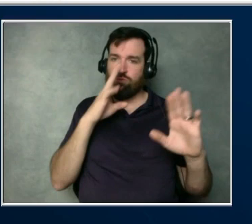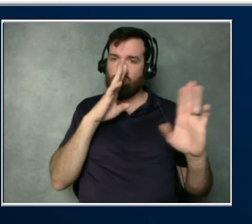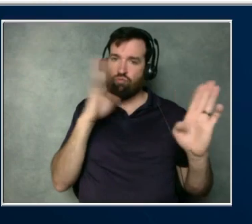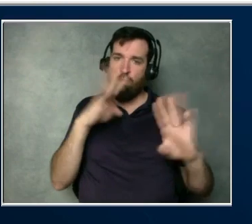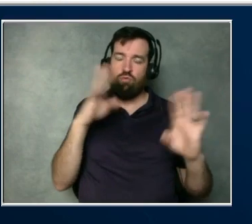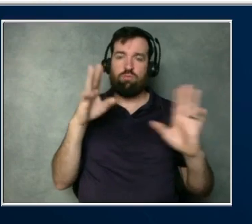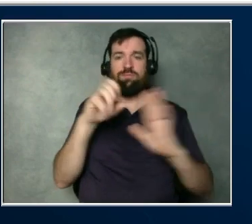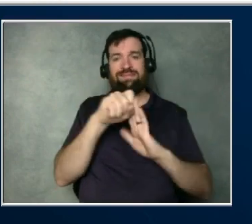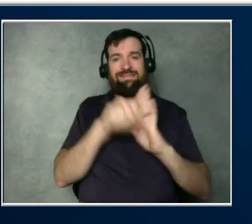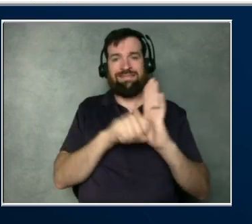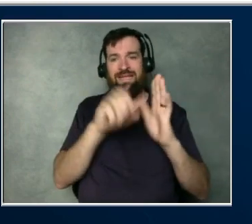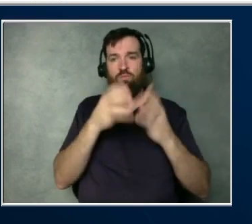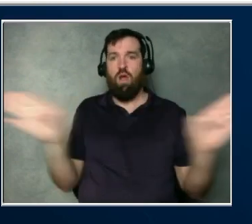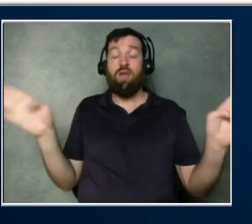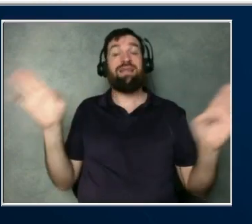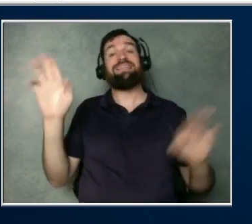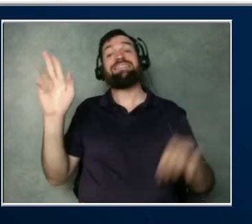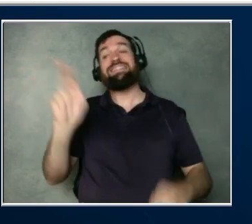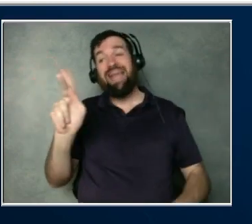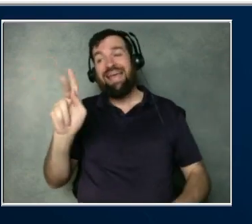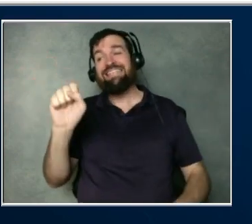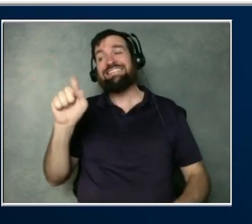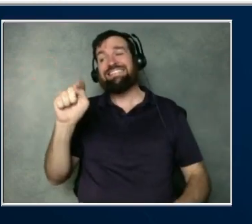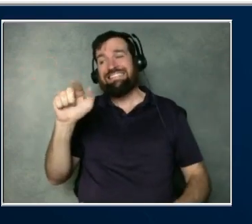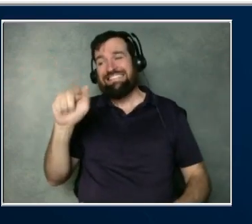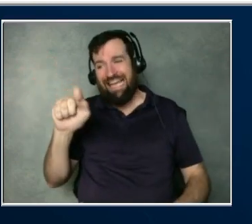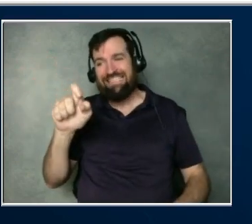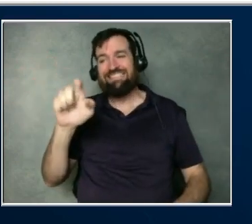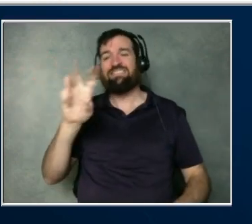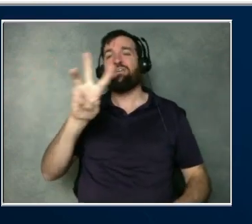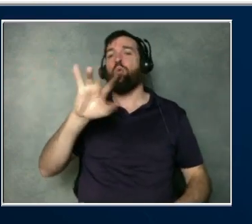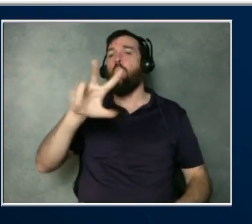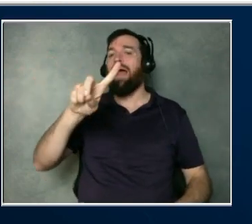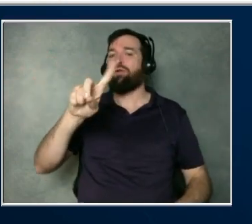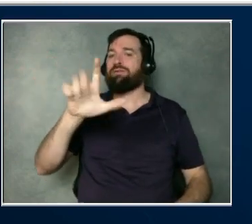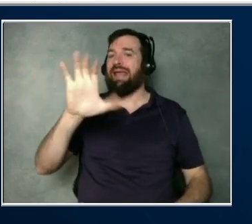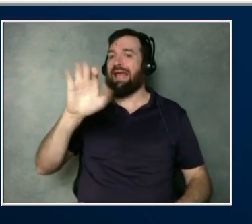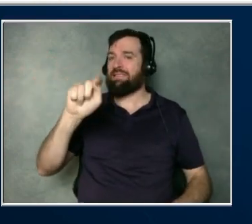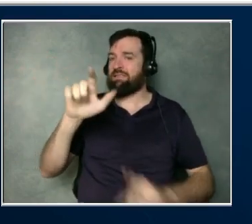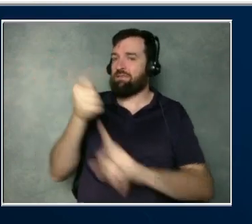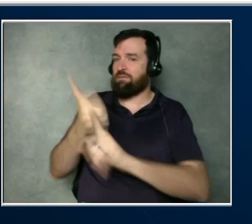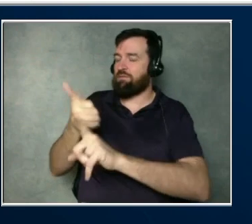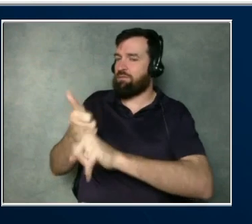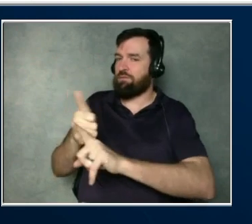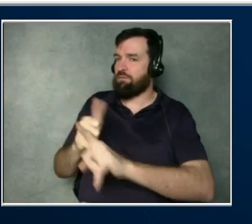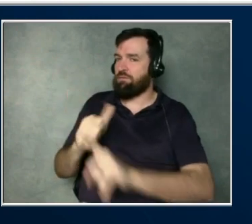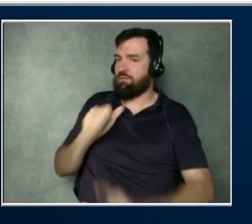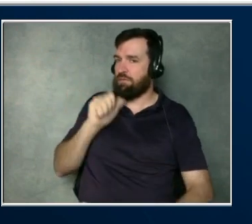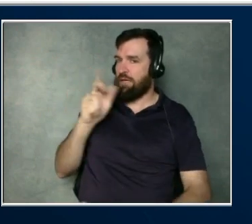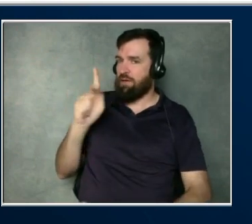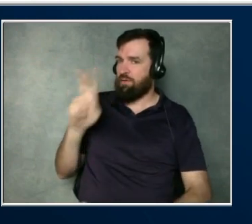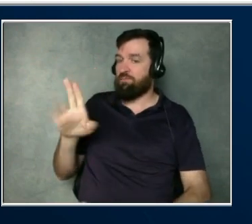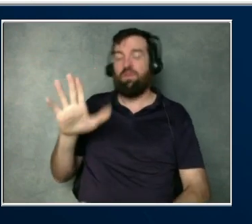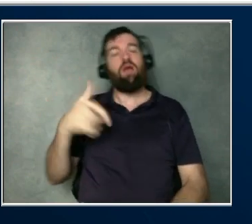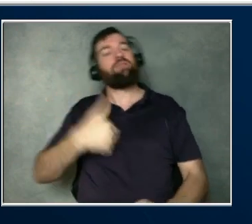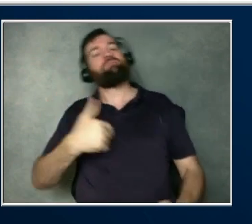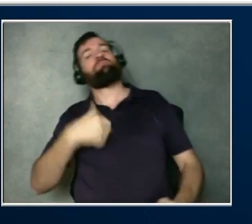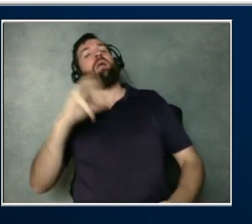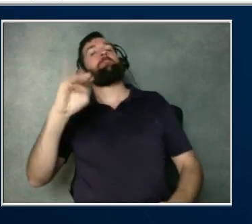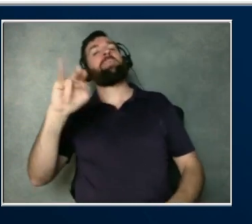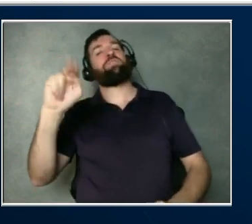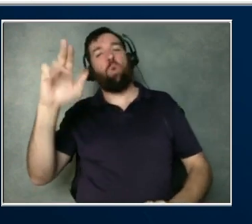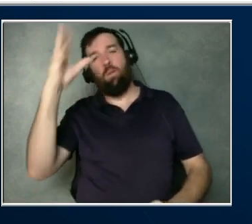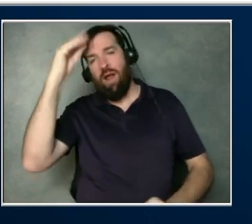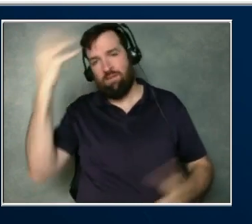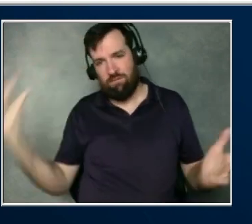it's K-State University. The Wildcats have this amazing school of Thank you. That's a Minnesota boy. It's a